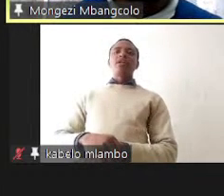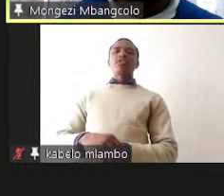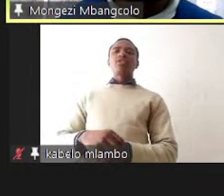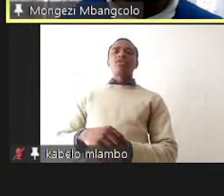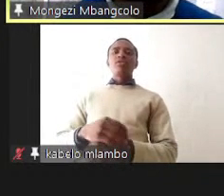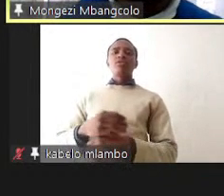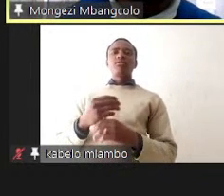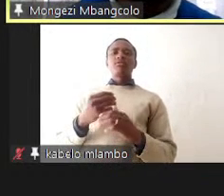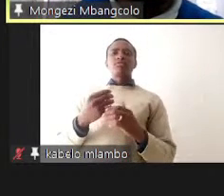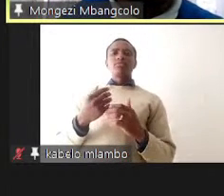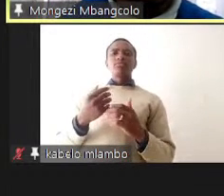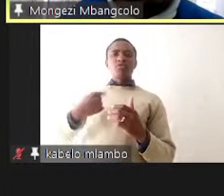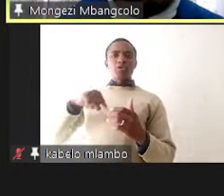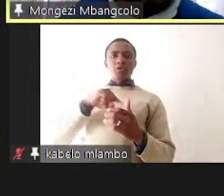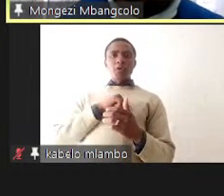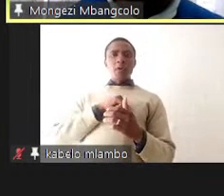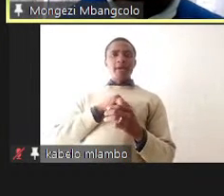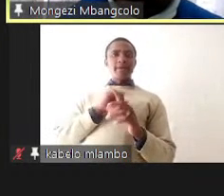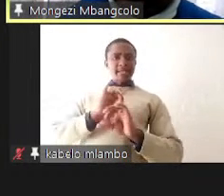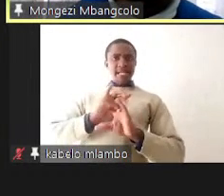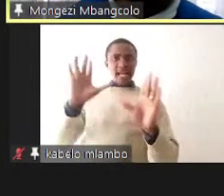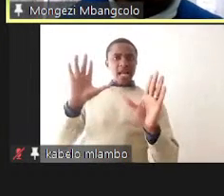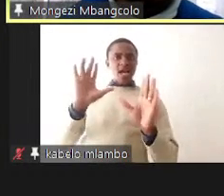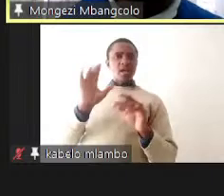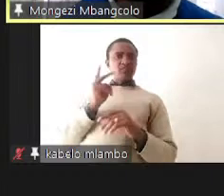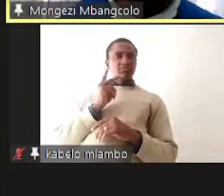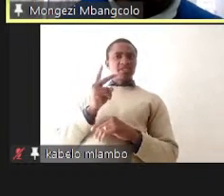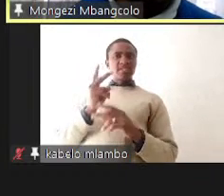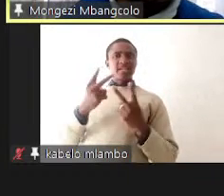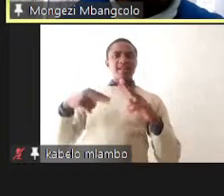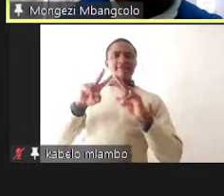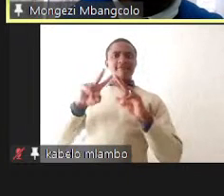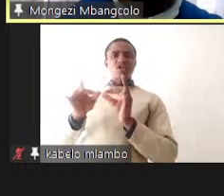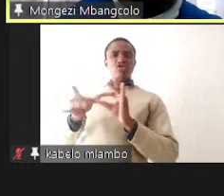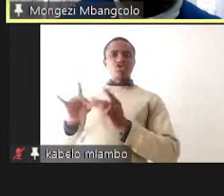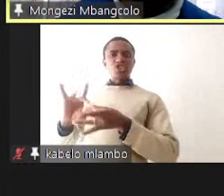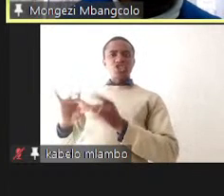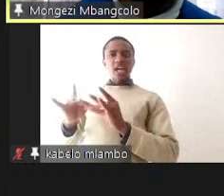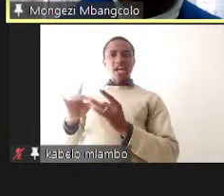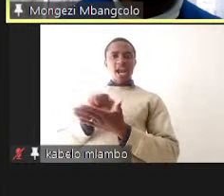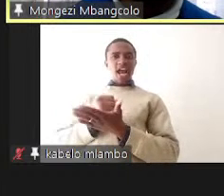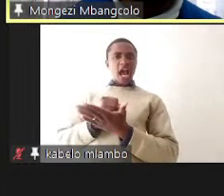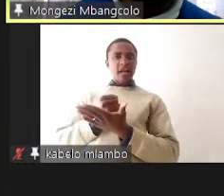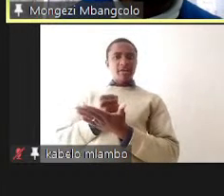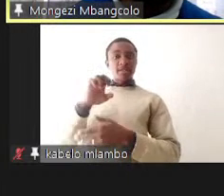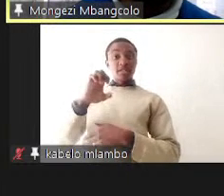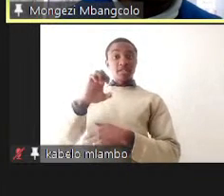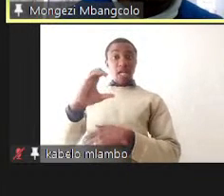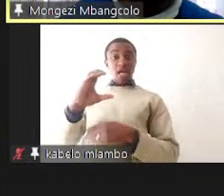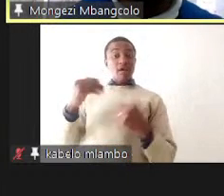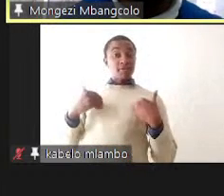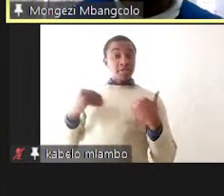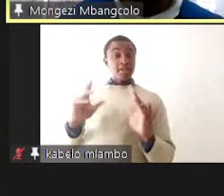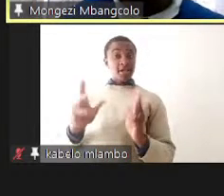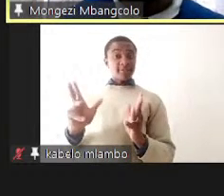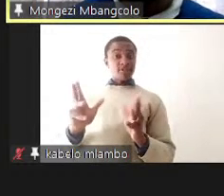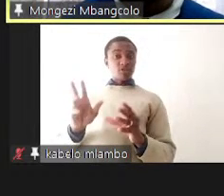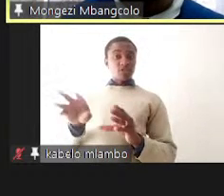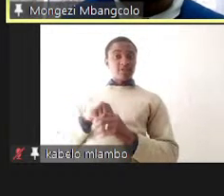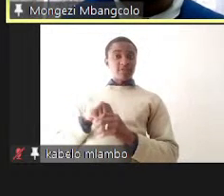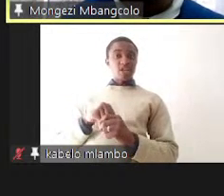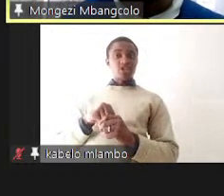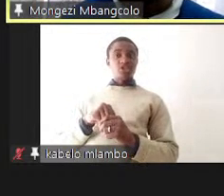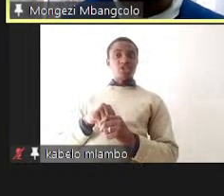value chains of cannabis, and we do know the Eastern Cape has started to engage